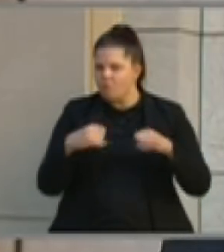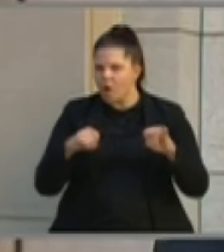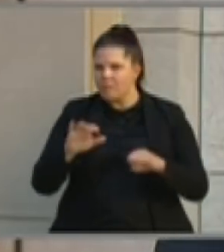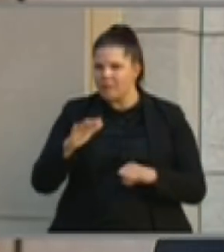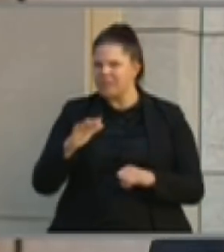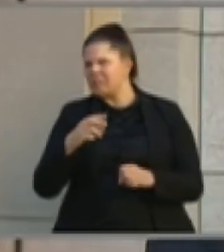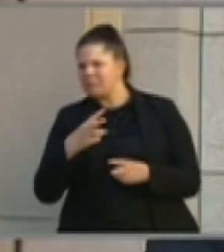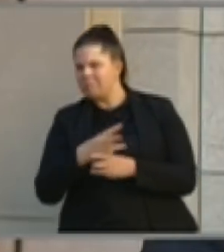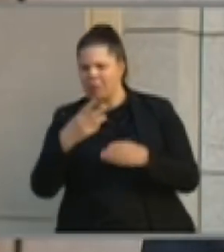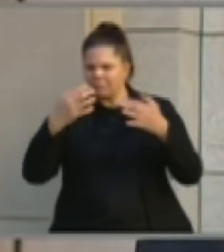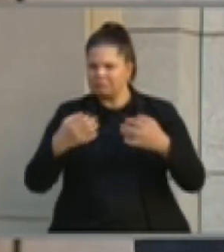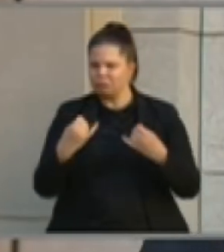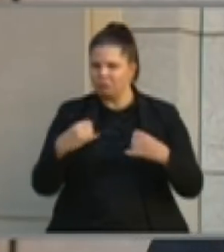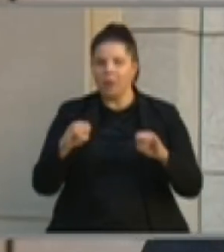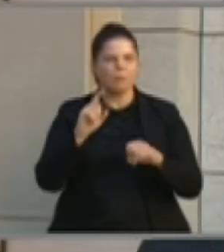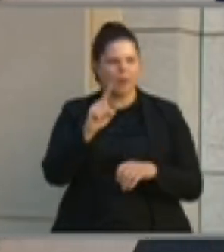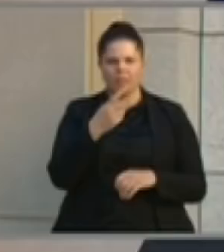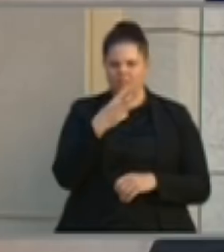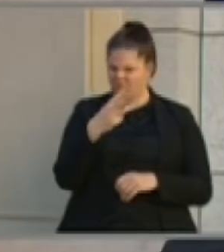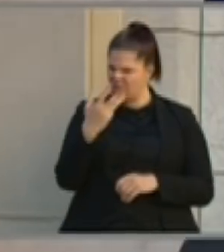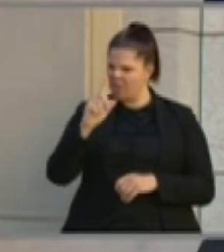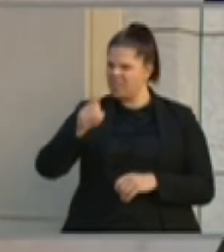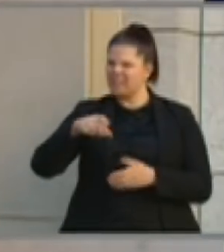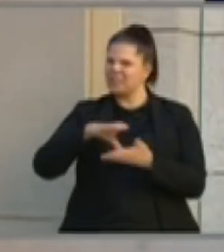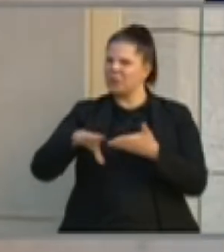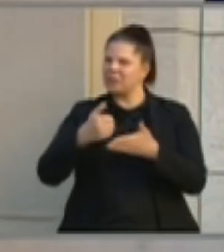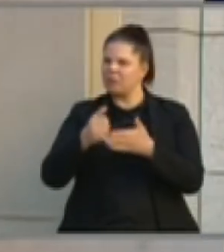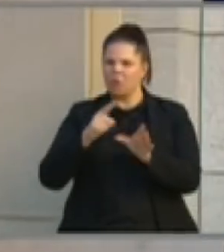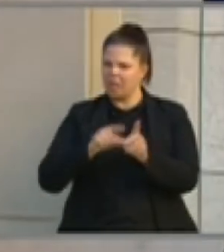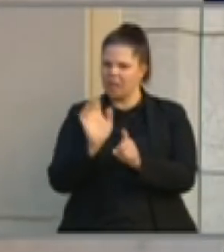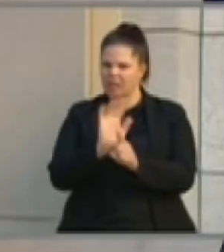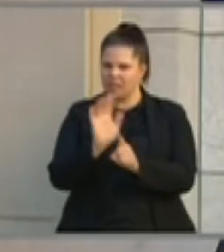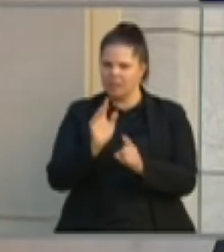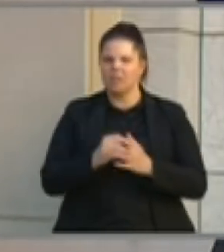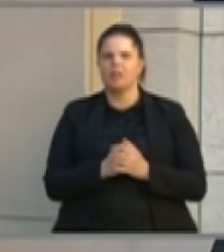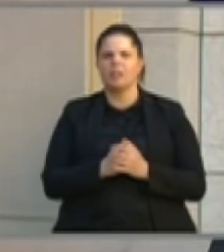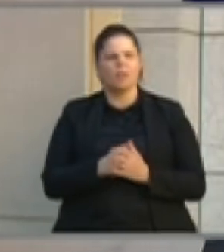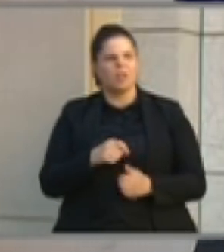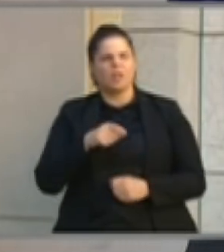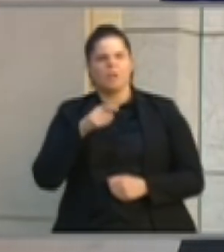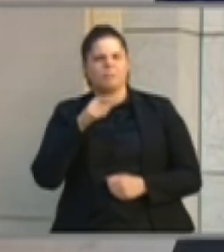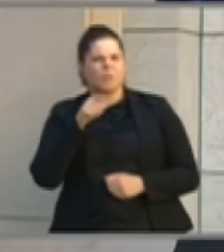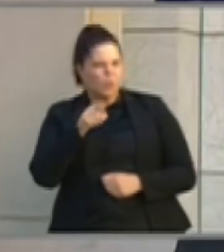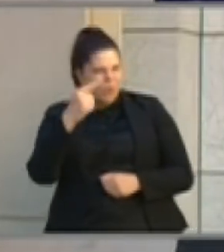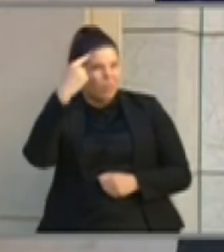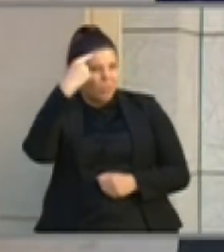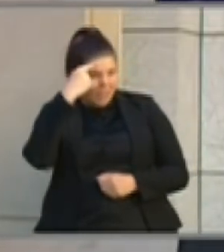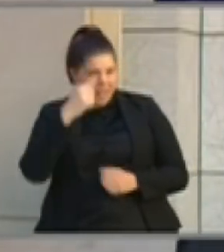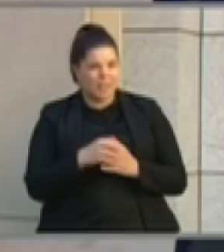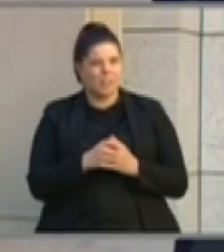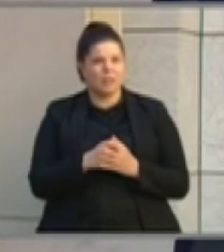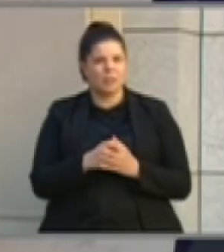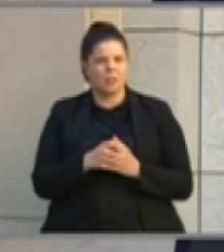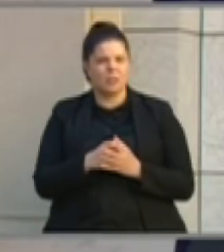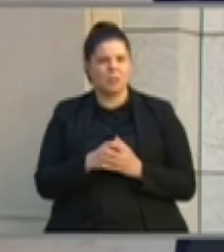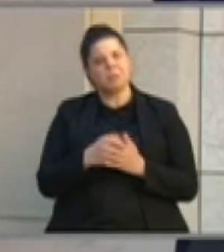about $39,000 a year. You're calling it a wage subsidy. Is it your expectation that